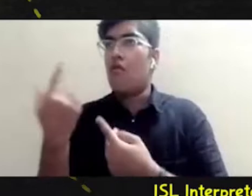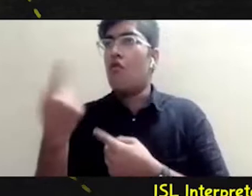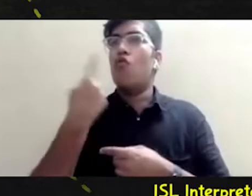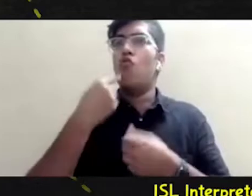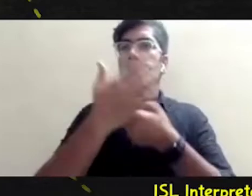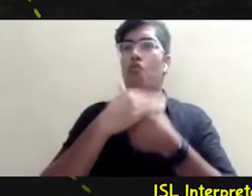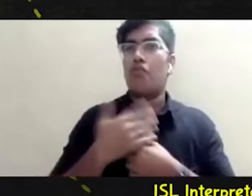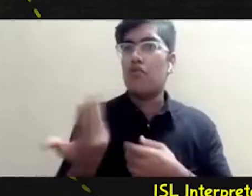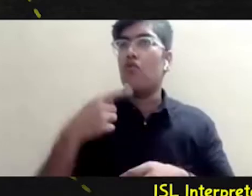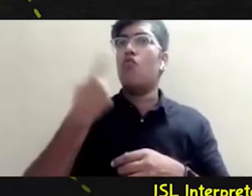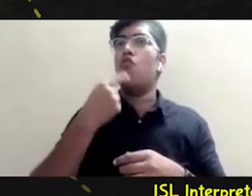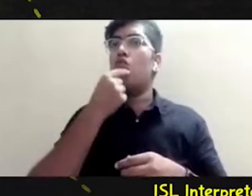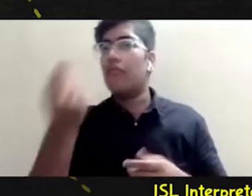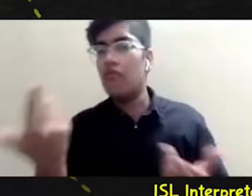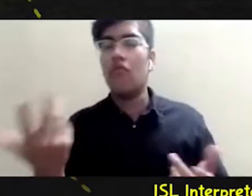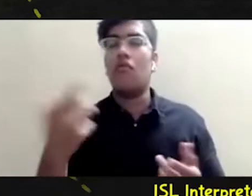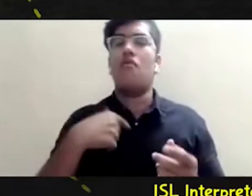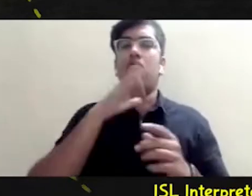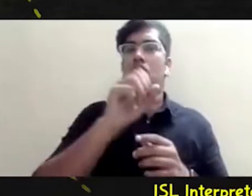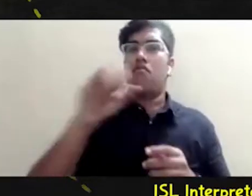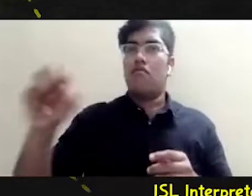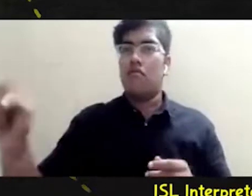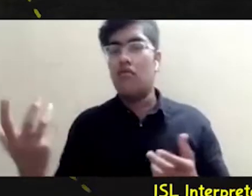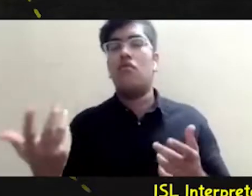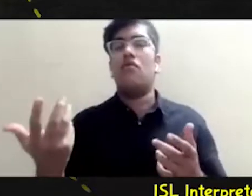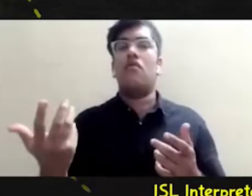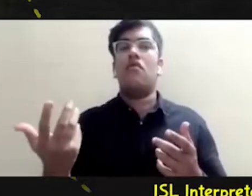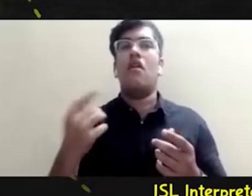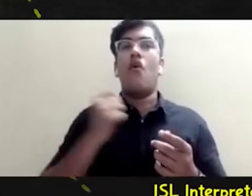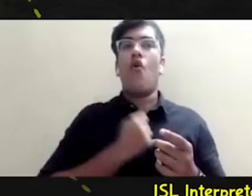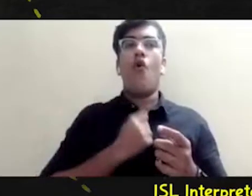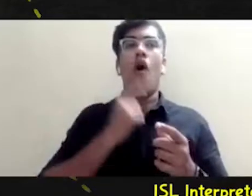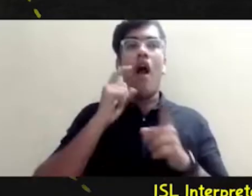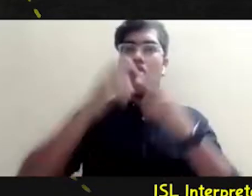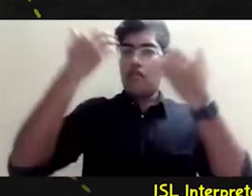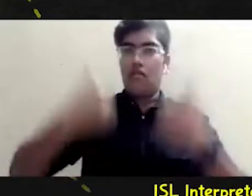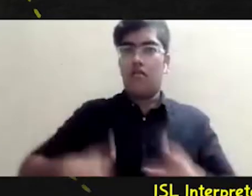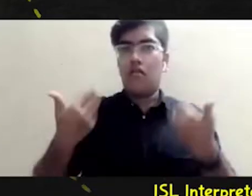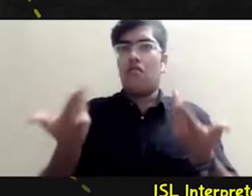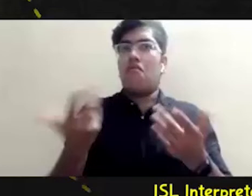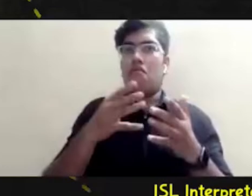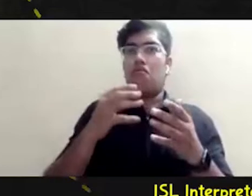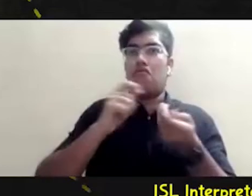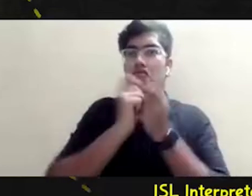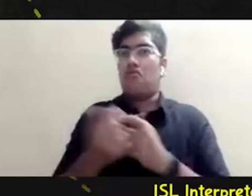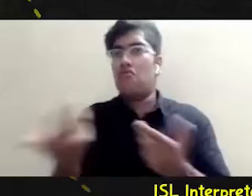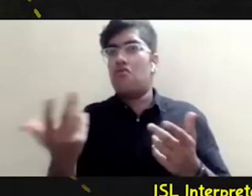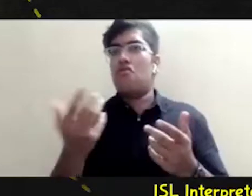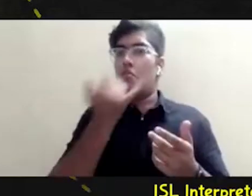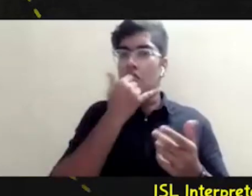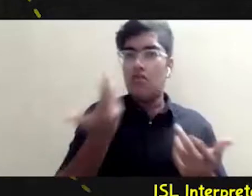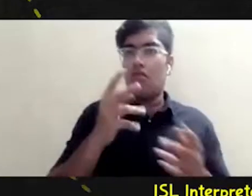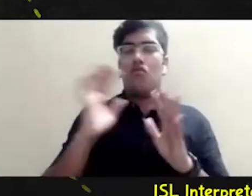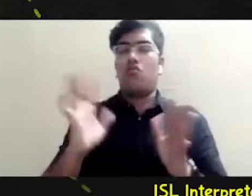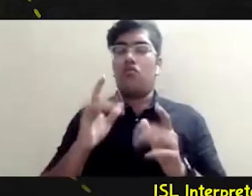in which identity is being manipulated towards very, very dark ends, I think it's going to be a difficult few